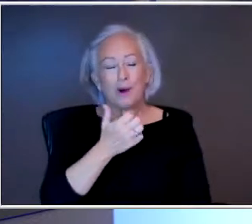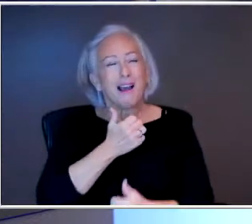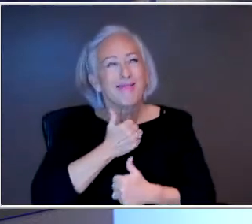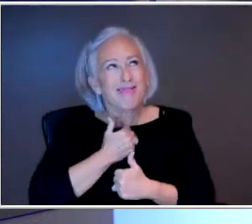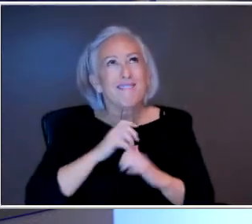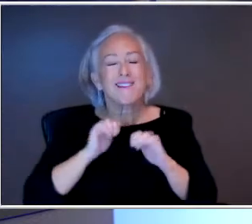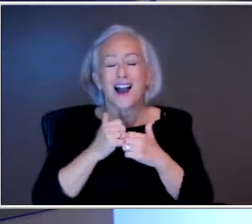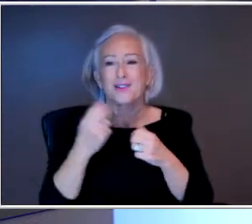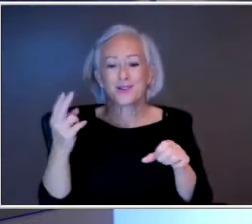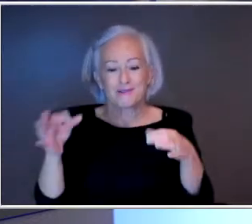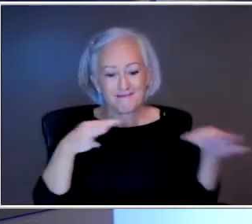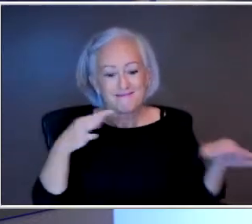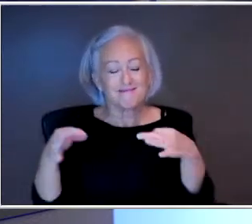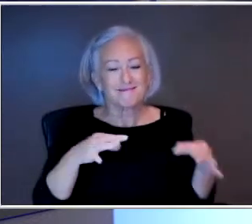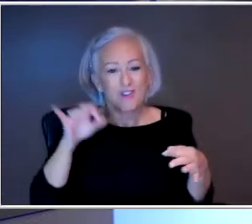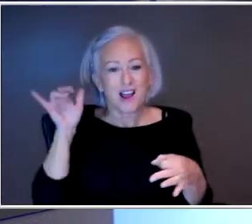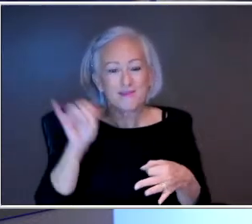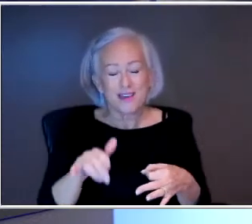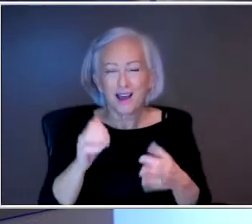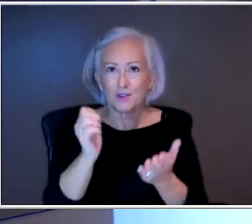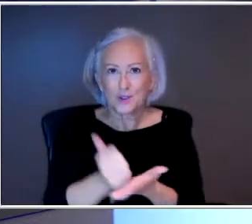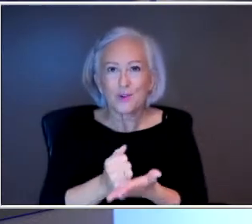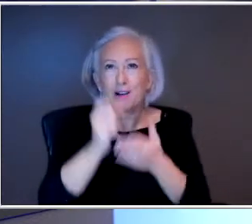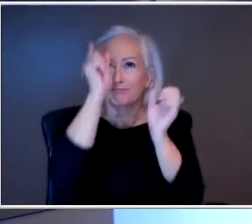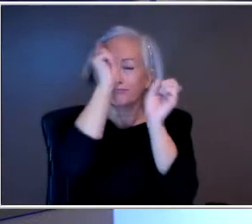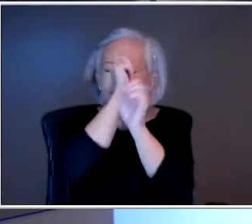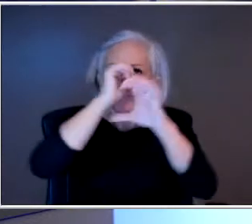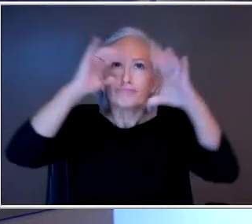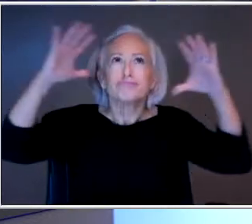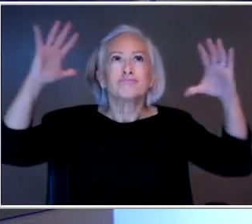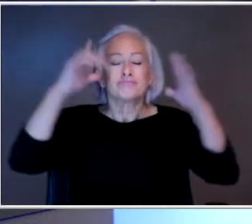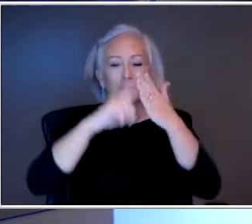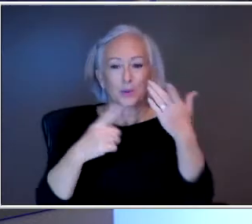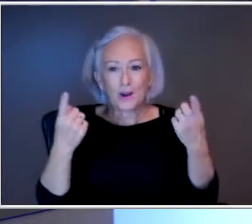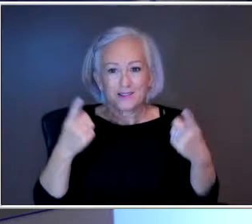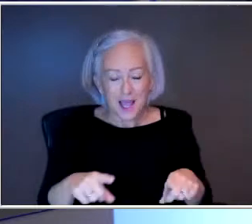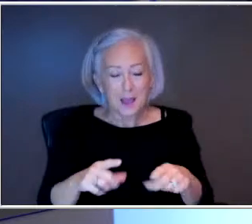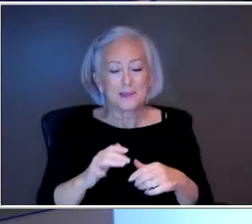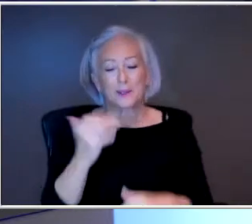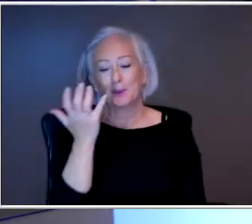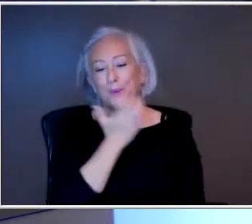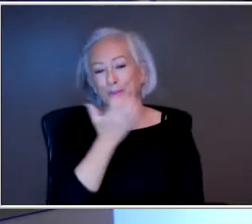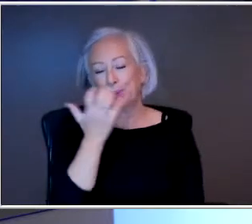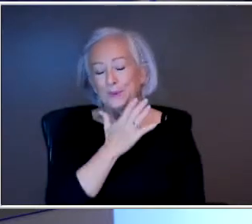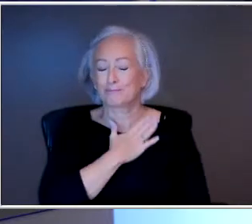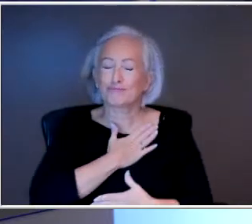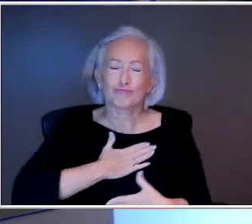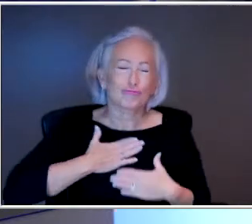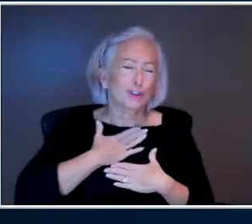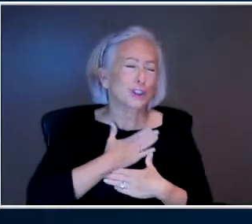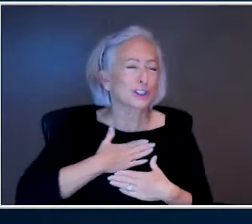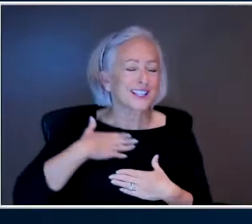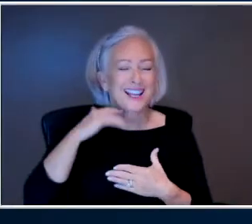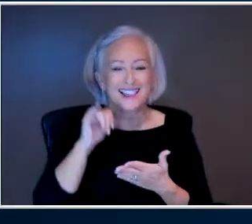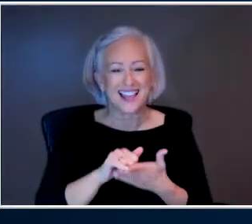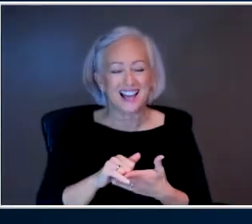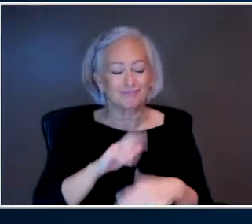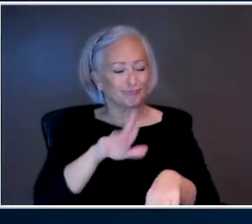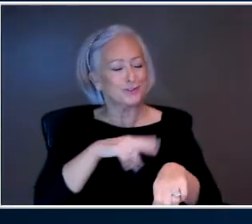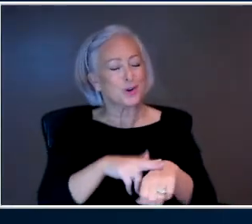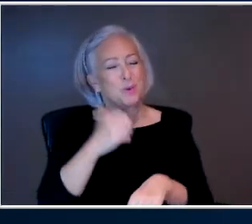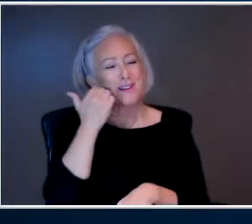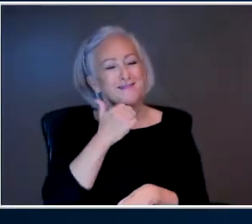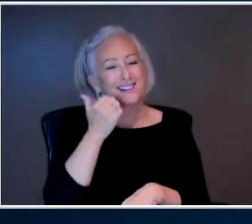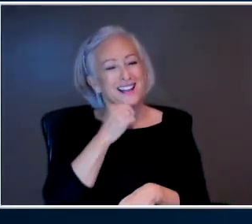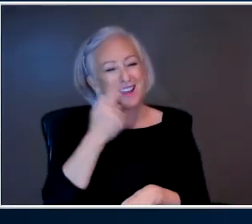kind of understand exactly, you know, what's being pulled out and sucked out. So I appreciate that. All in a day for you. But Chris, recovery is next,